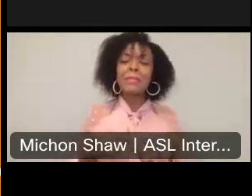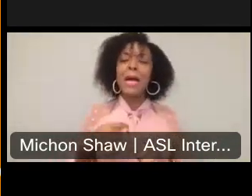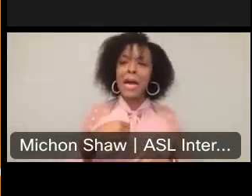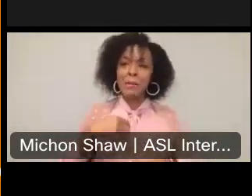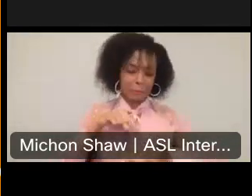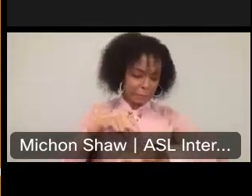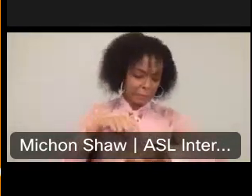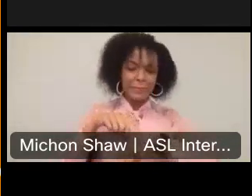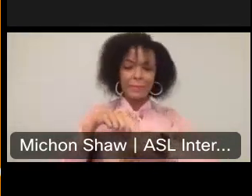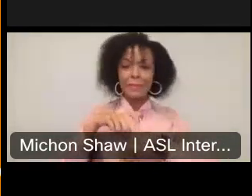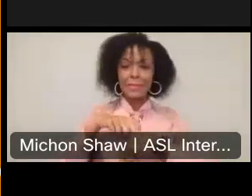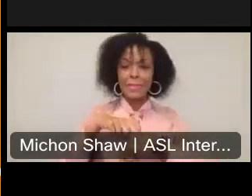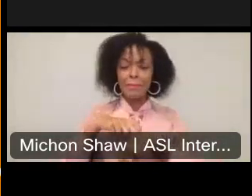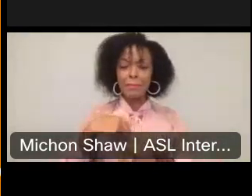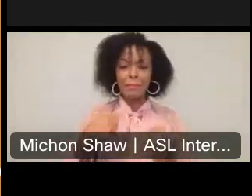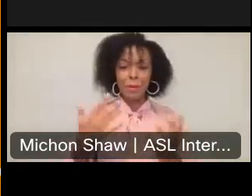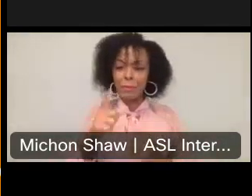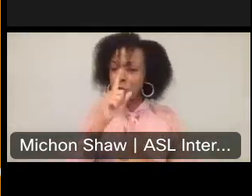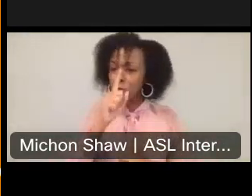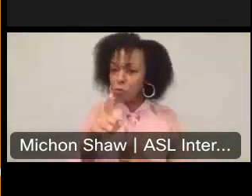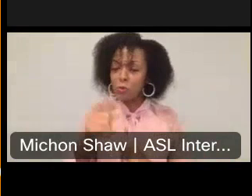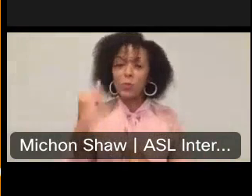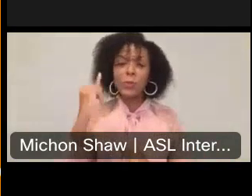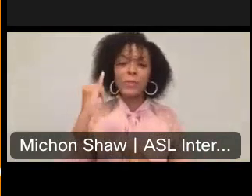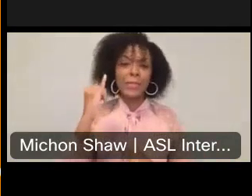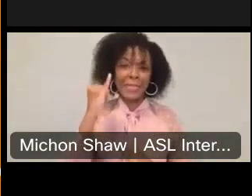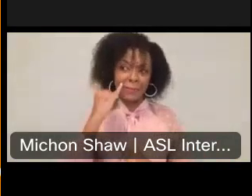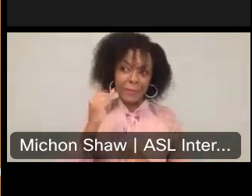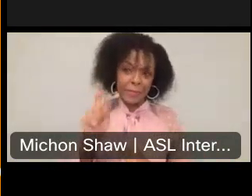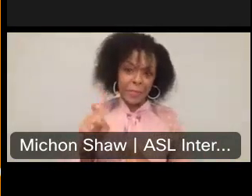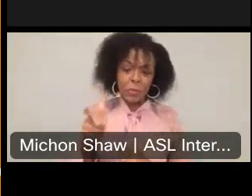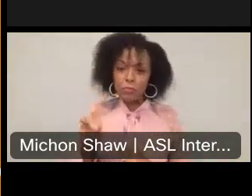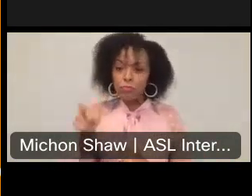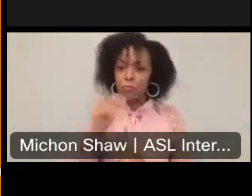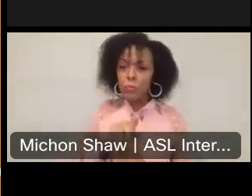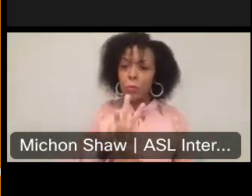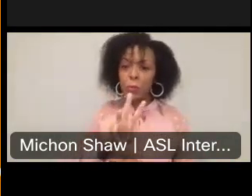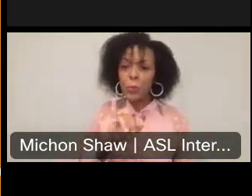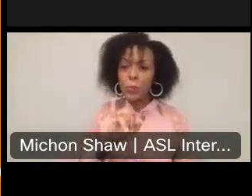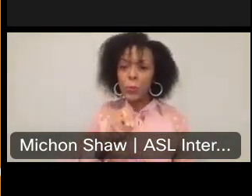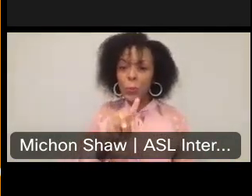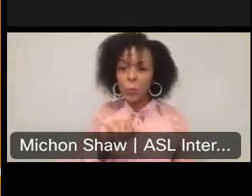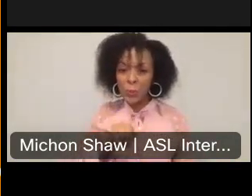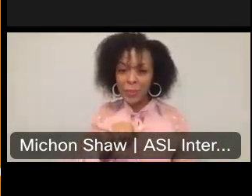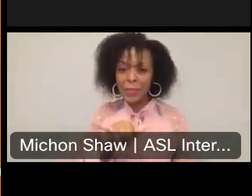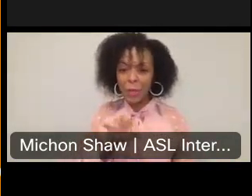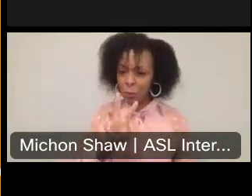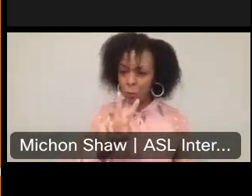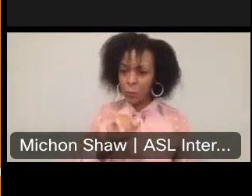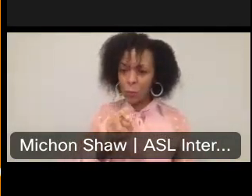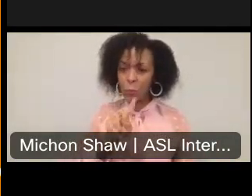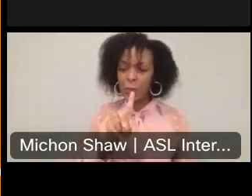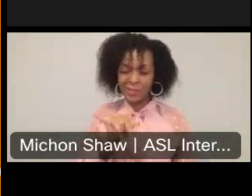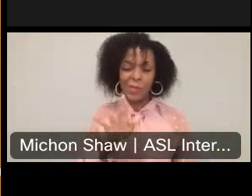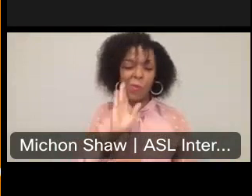and I want to make sure if we have, I'm going to turn it back over to Wendy, and I know she'll ask you for any closing comments